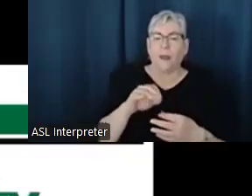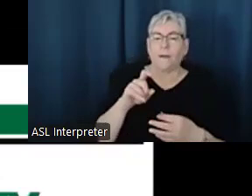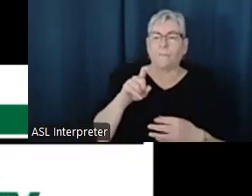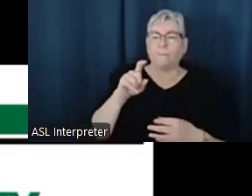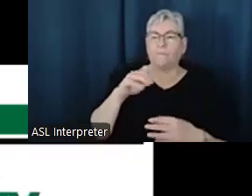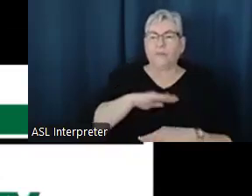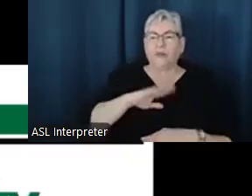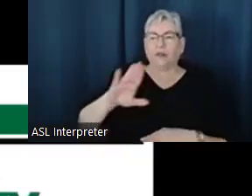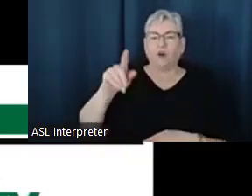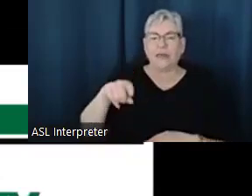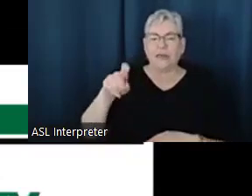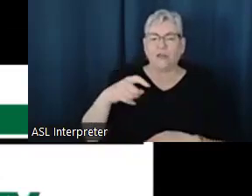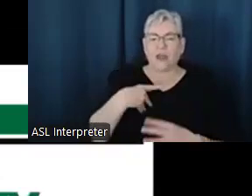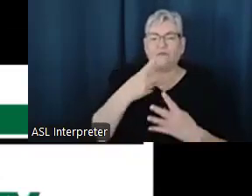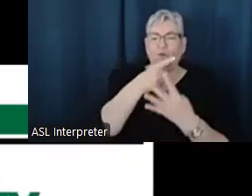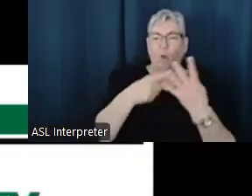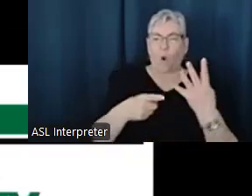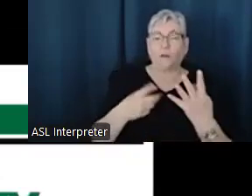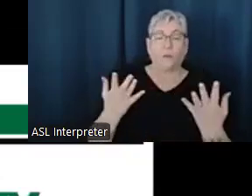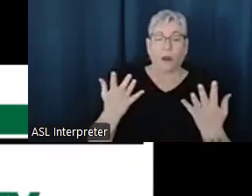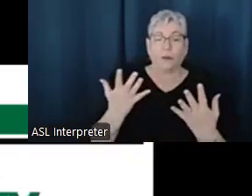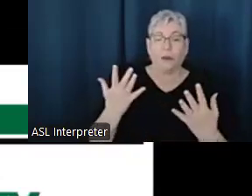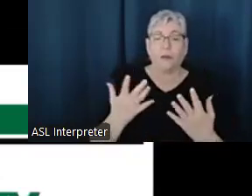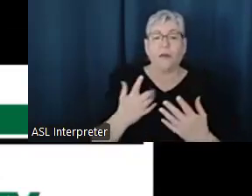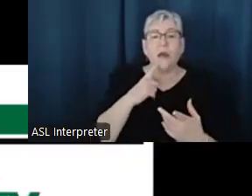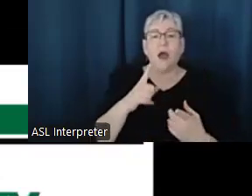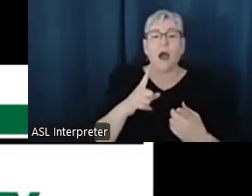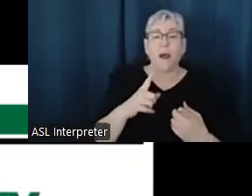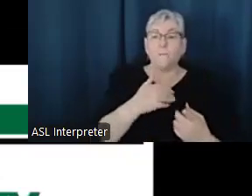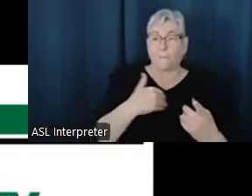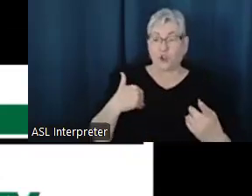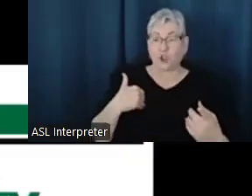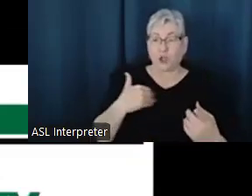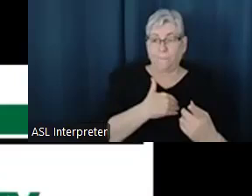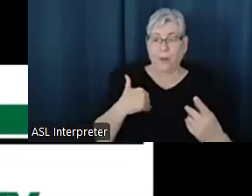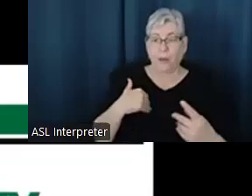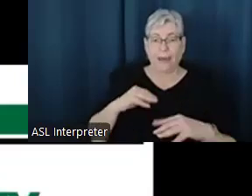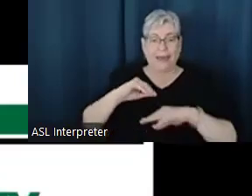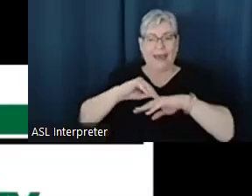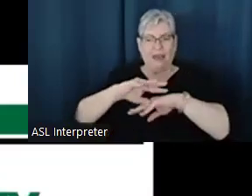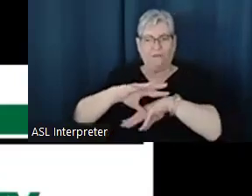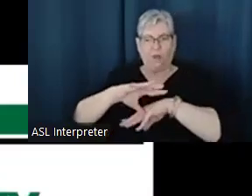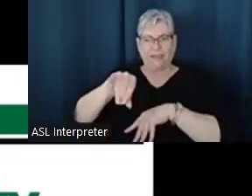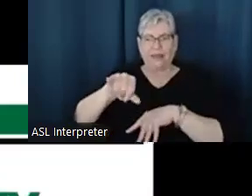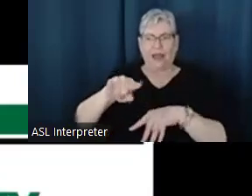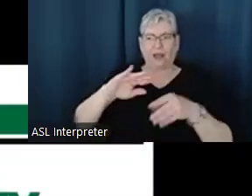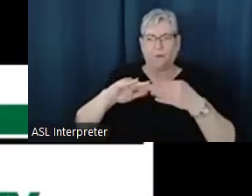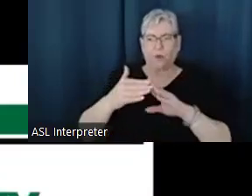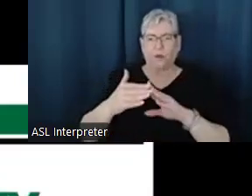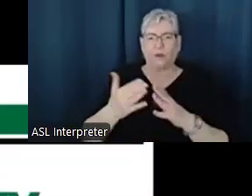experience. Membership into the community, influence within the community, an integration